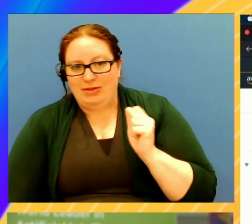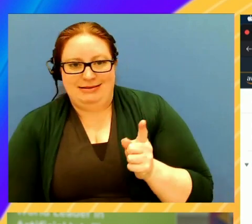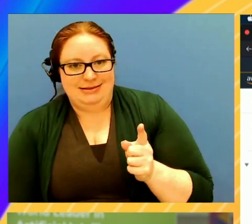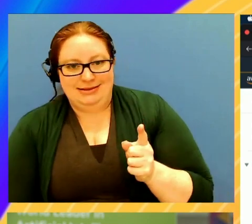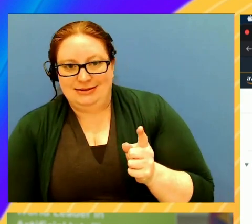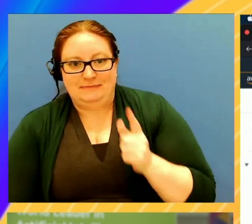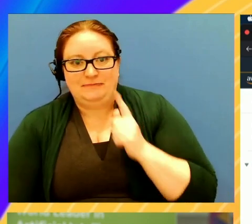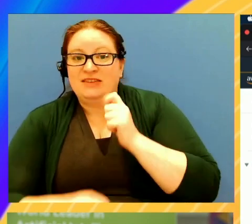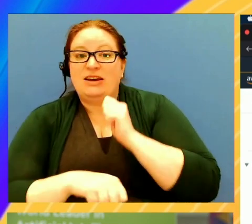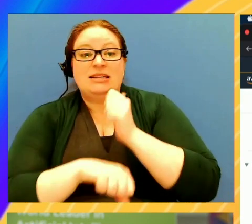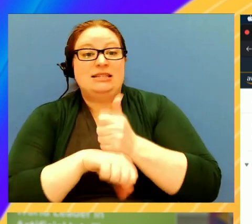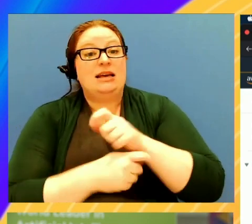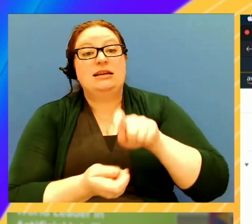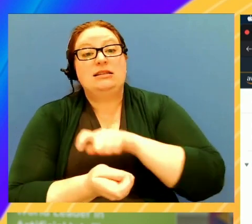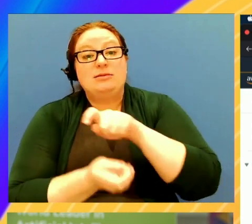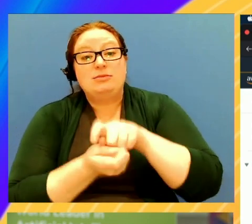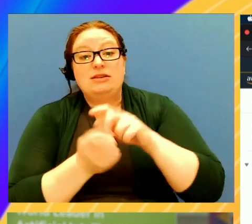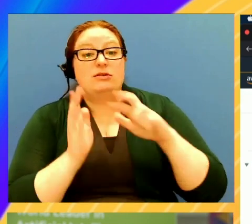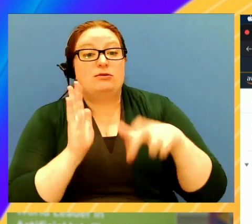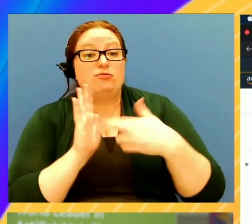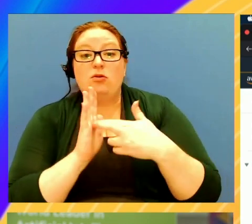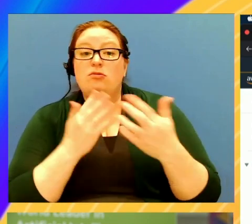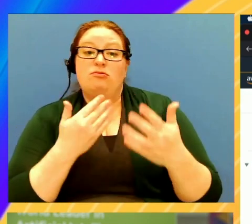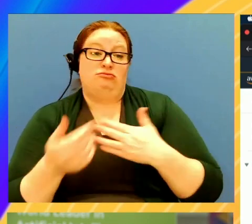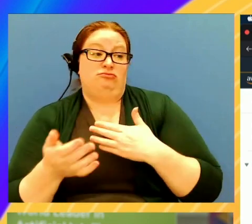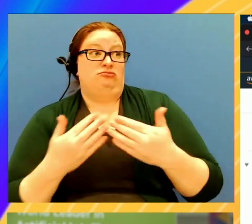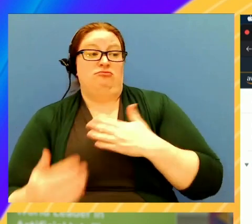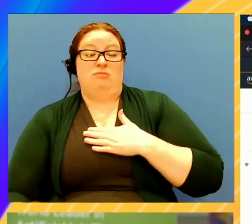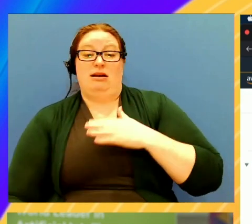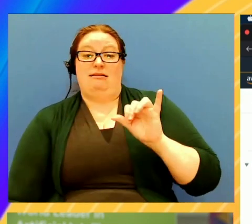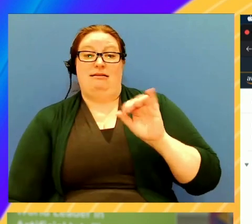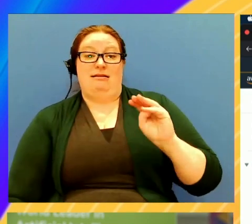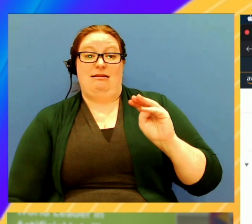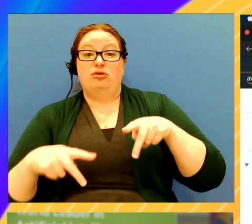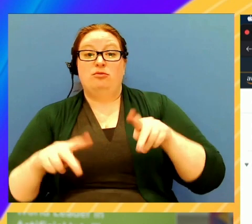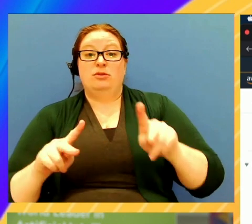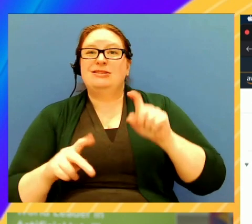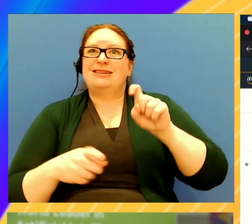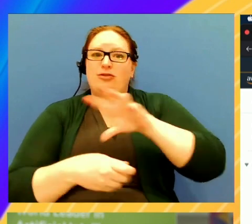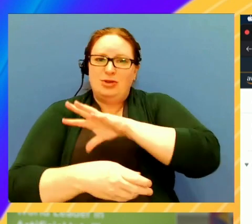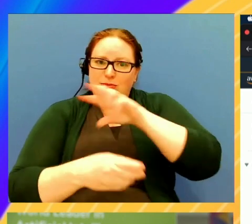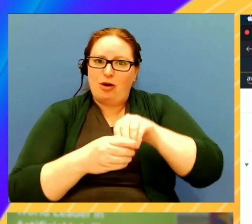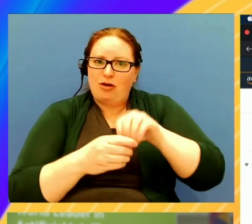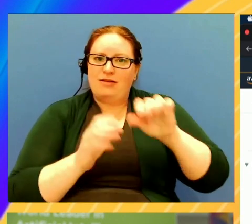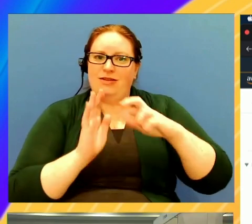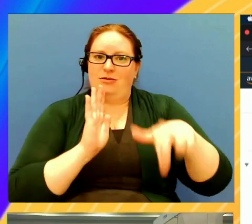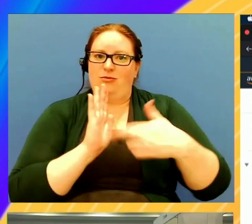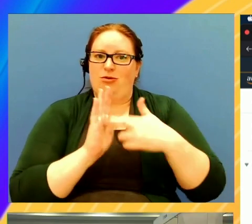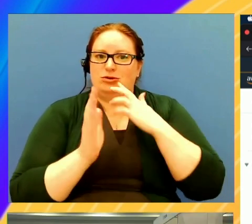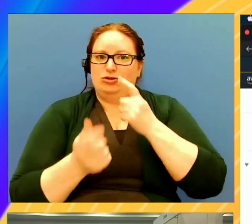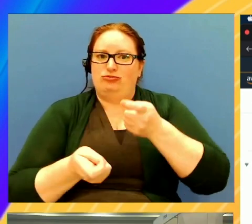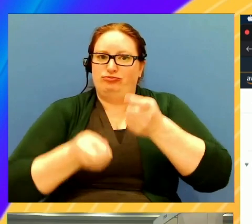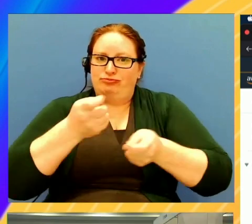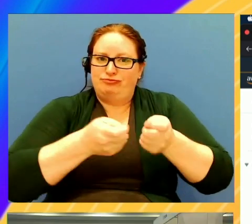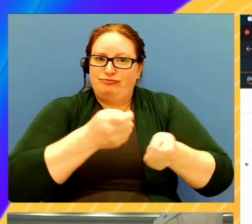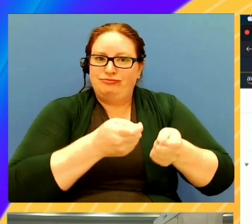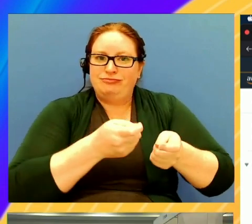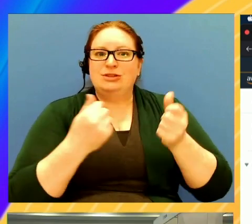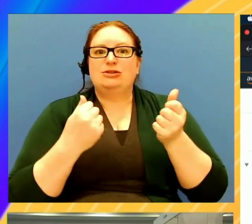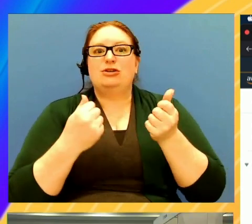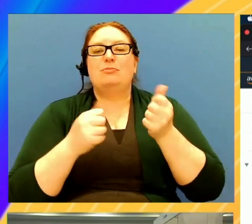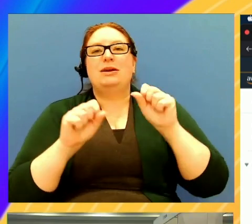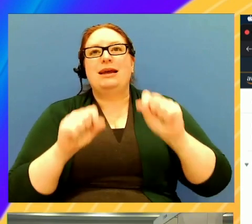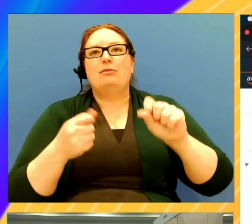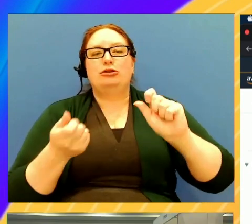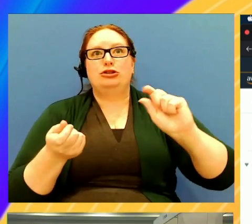role, then regardless of my IAM permissions, I have to be in that role to make those actions. So it's being able to tune that down and